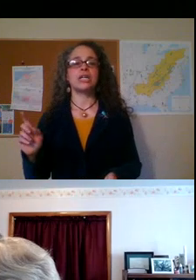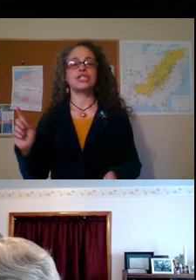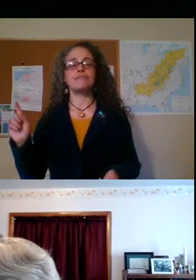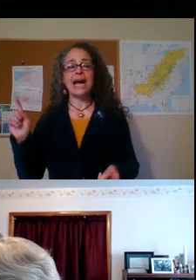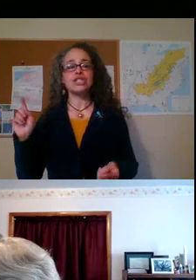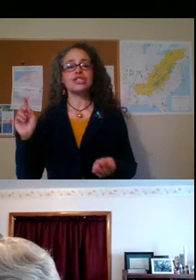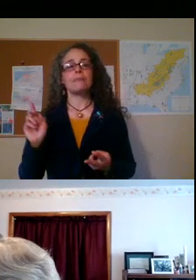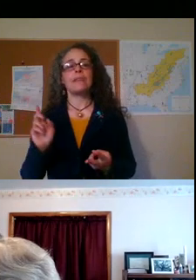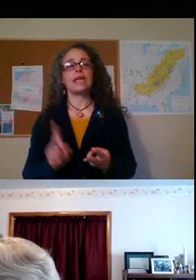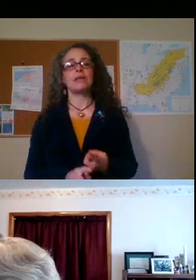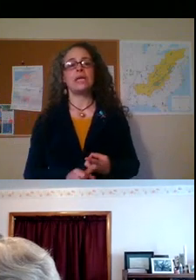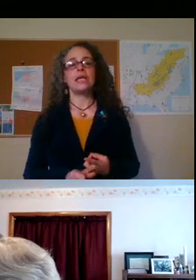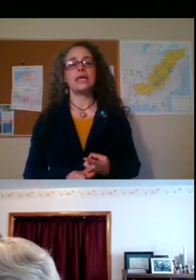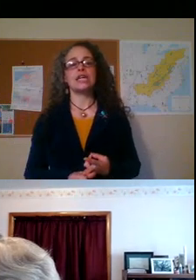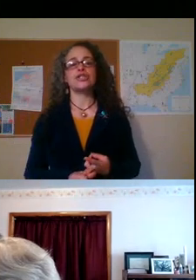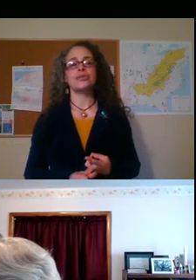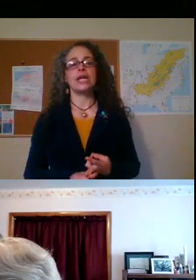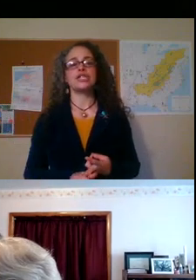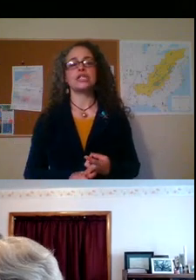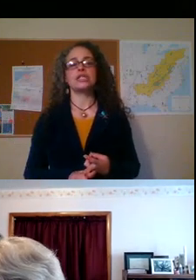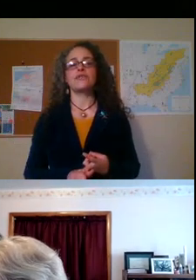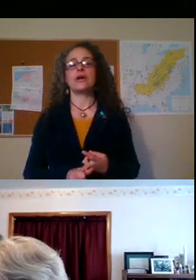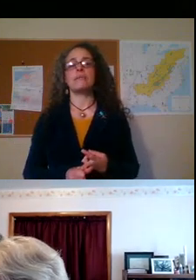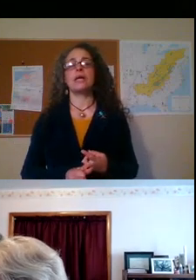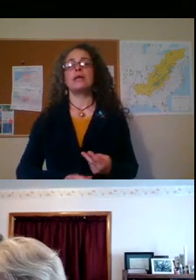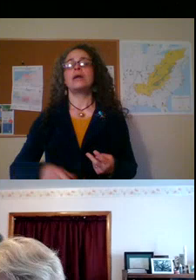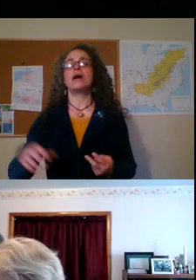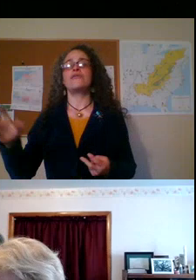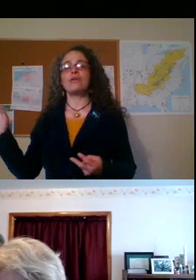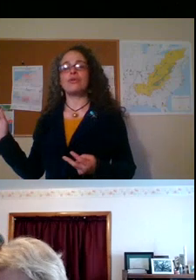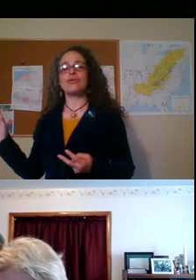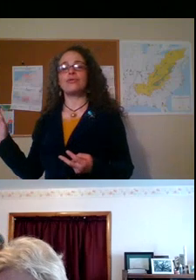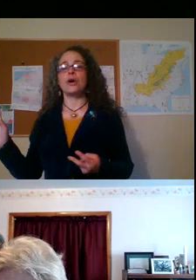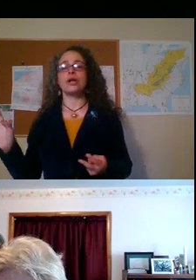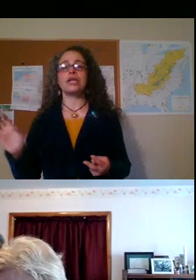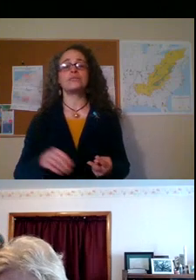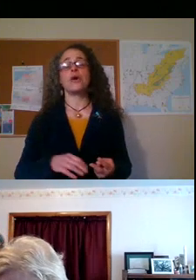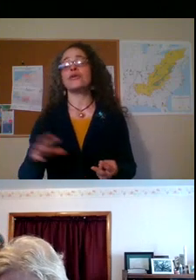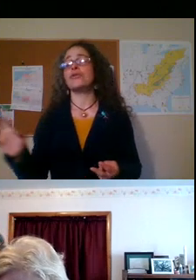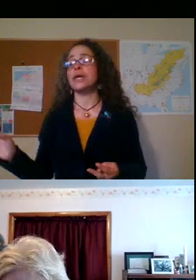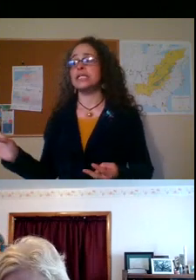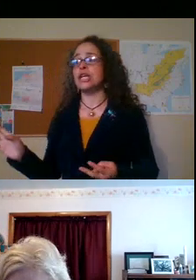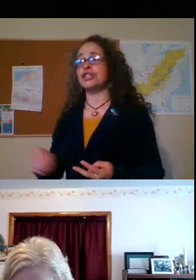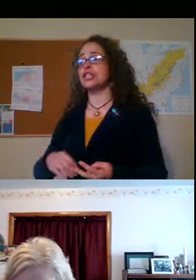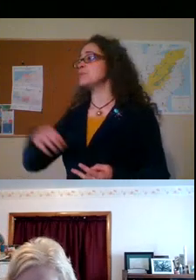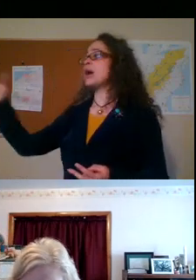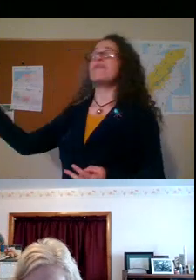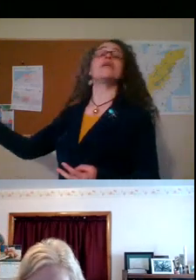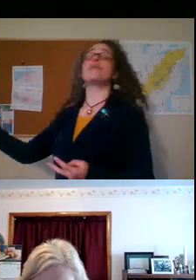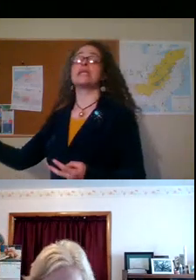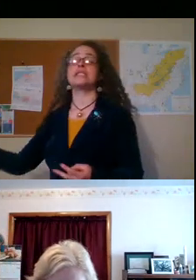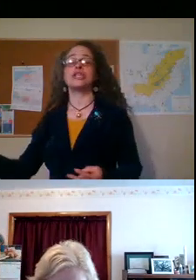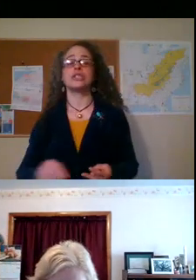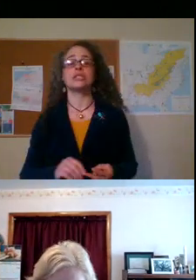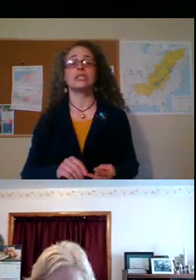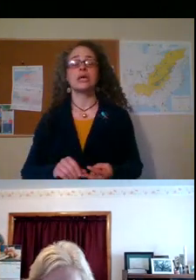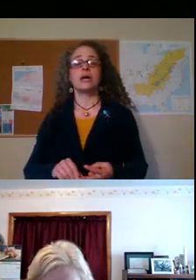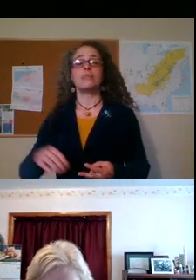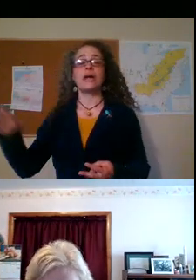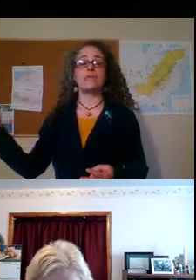as match. It can be cash donations from non-federal third parties, partner organizations, private